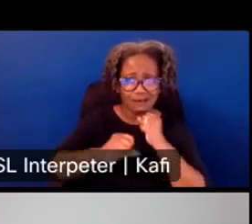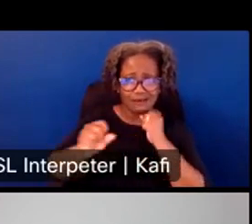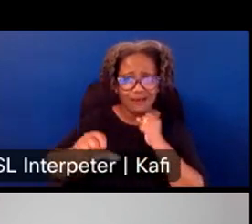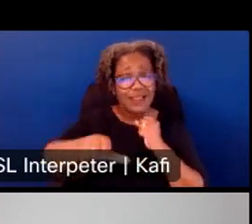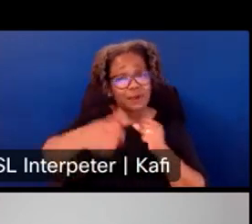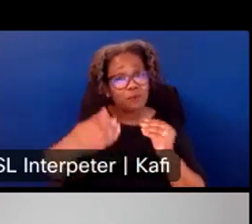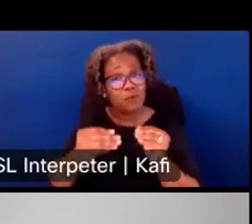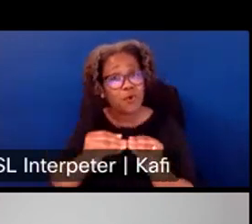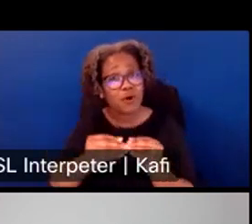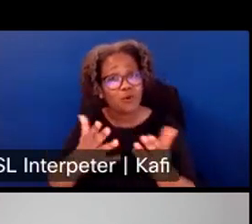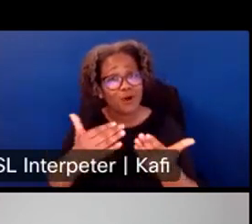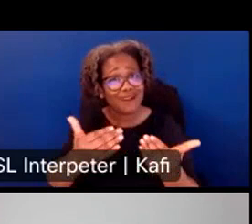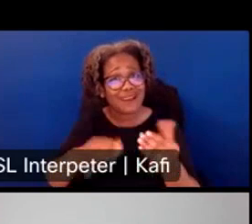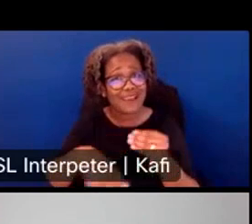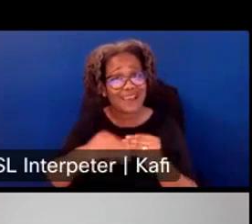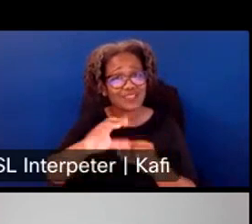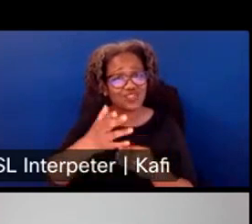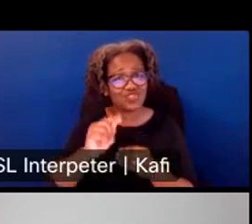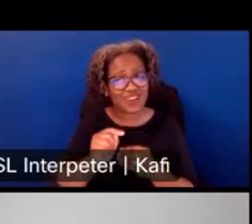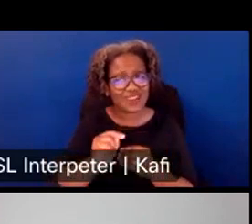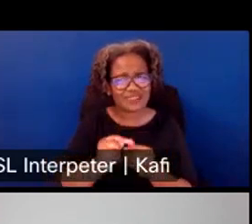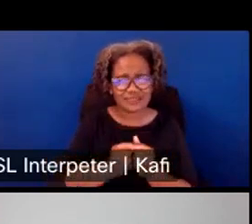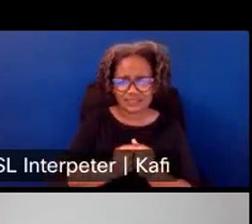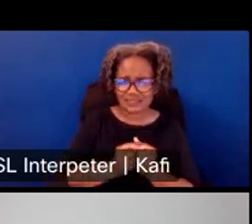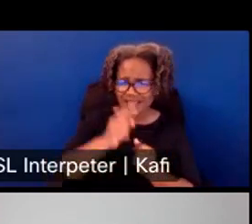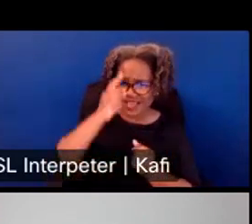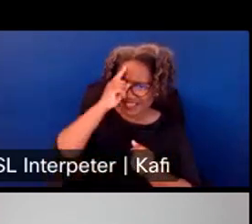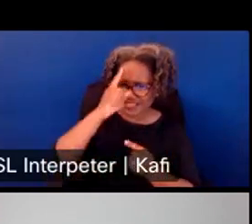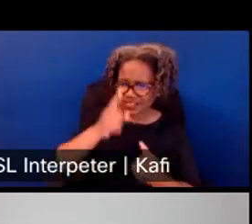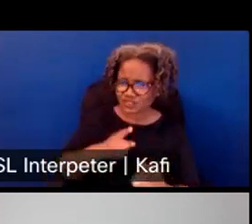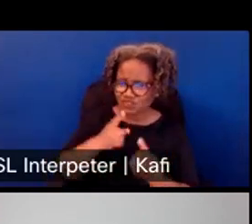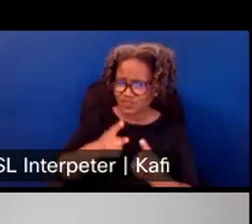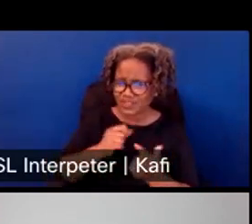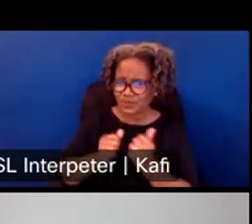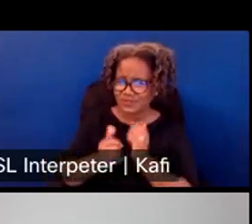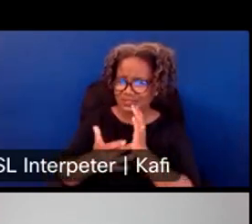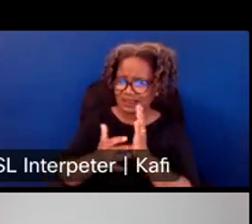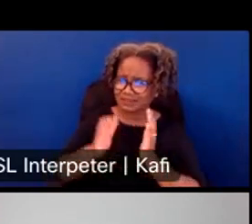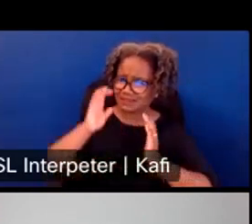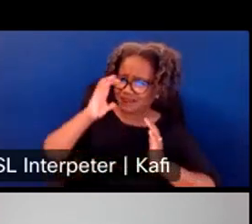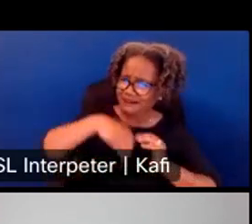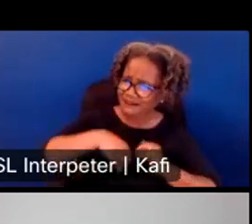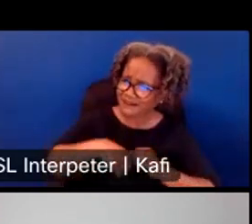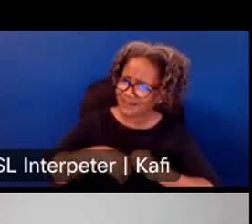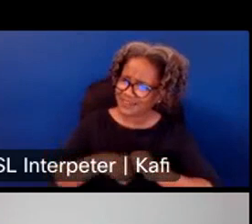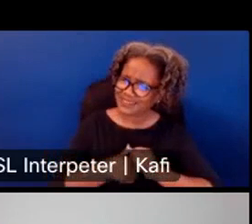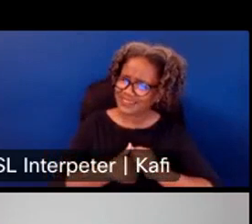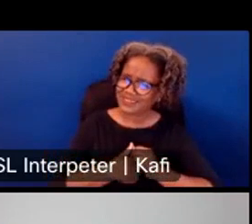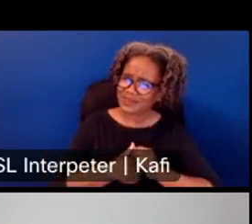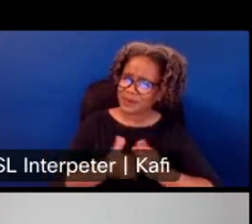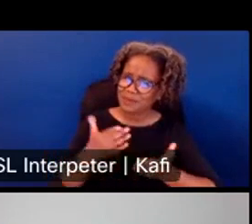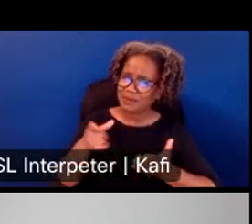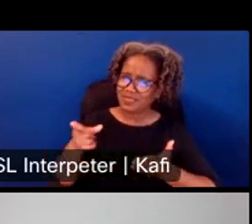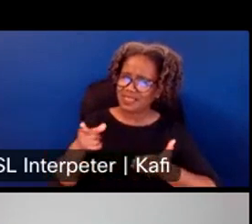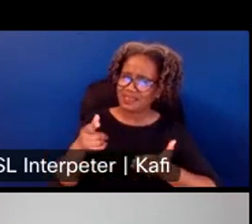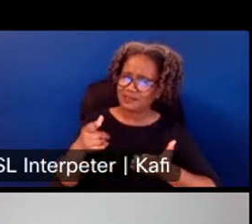just odd. Maybe they can call in. They may be having tech issues.